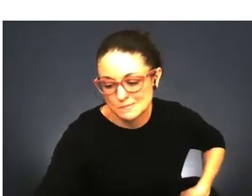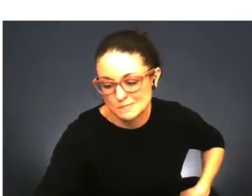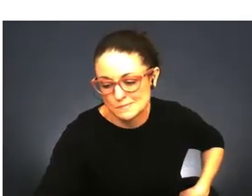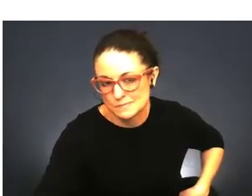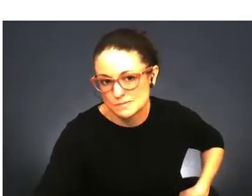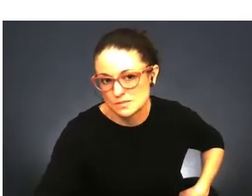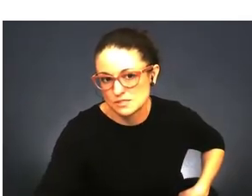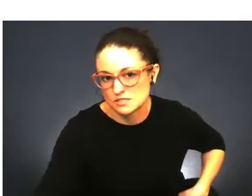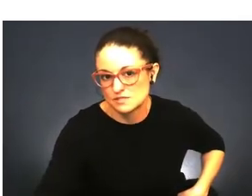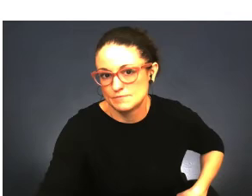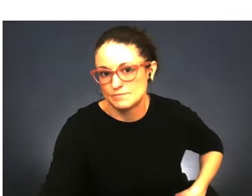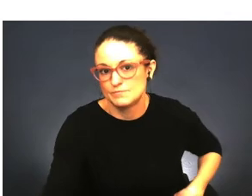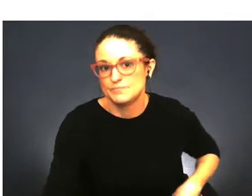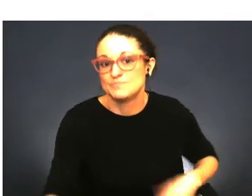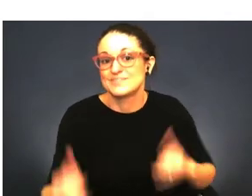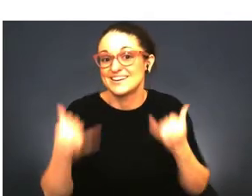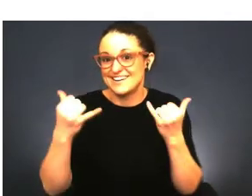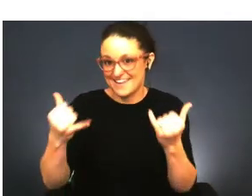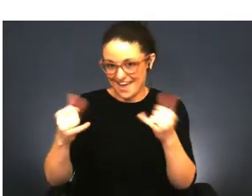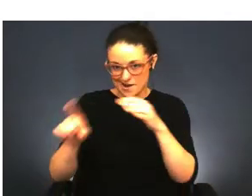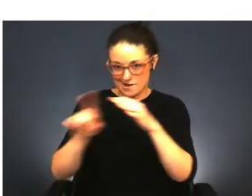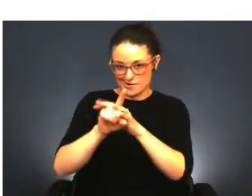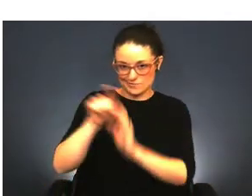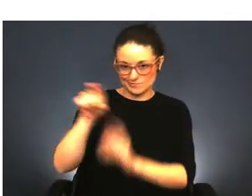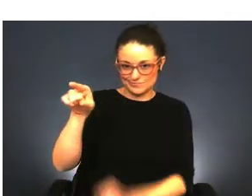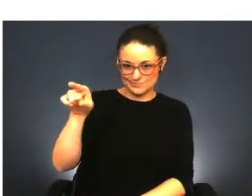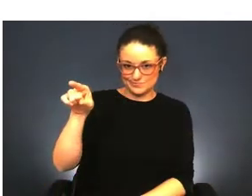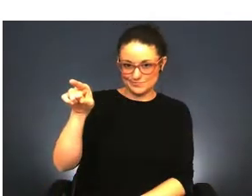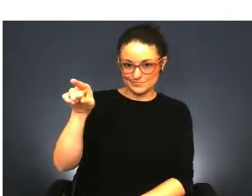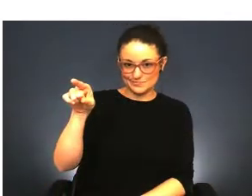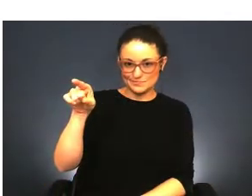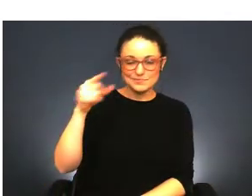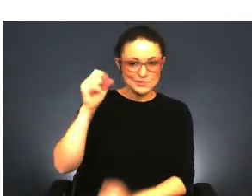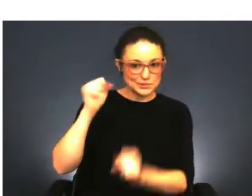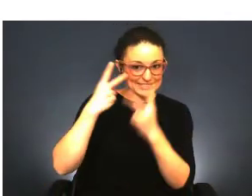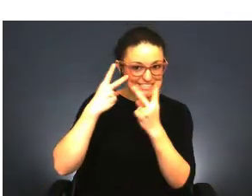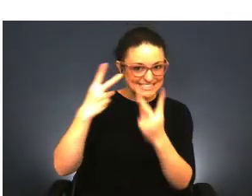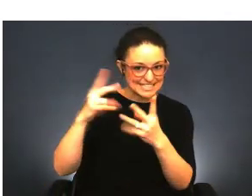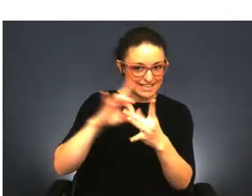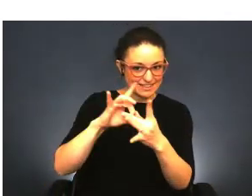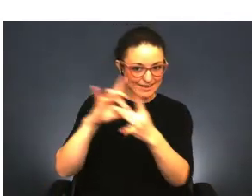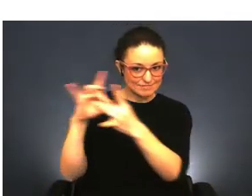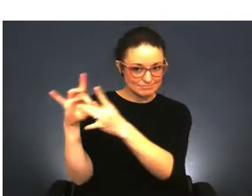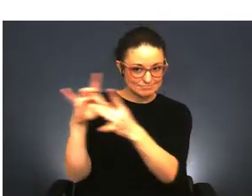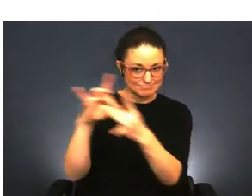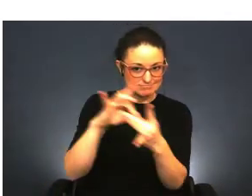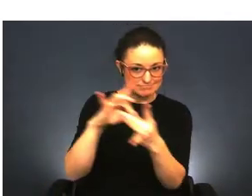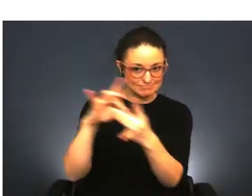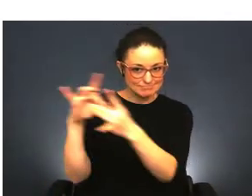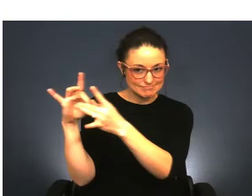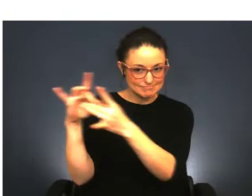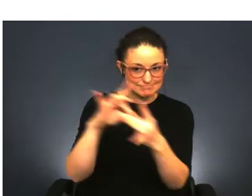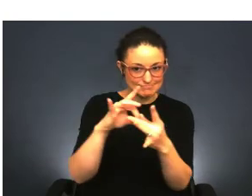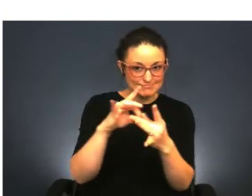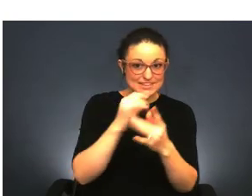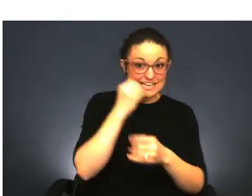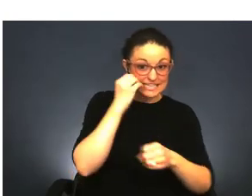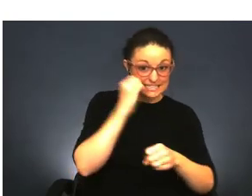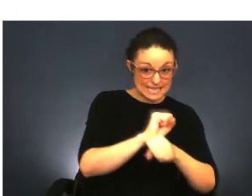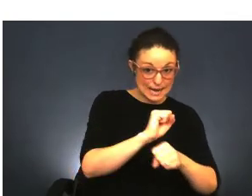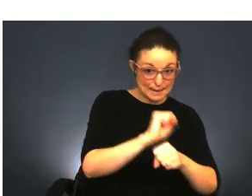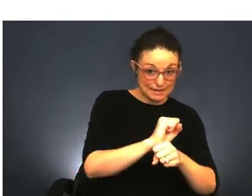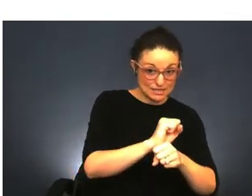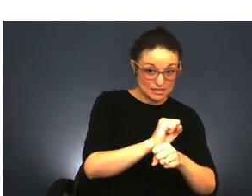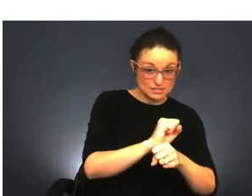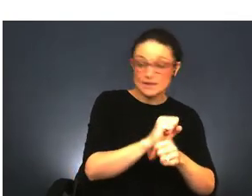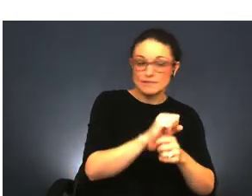And now it's in my gradebook. So you can see the connection between anything that's an assignment, which includes